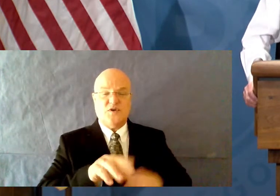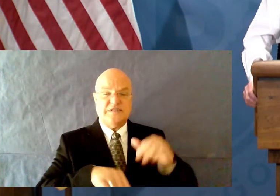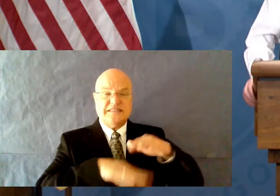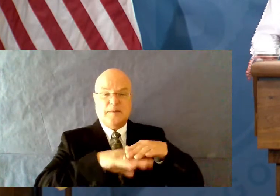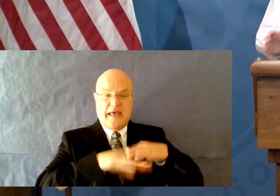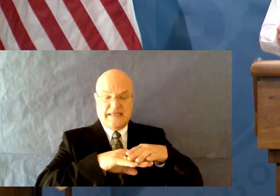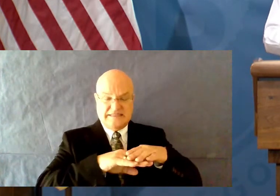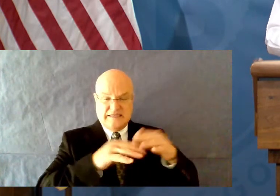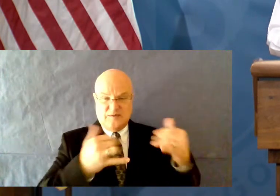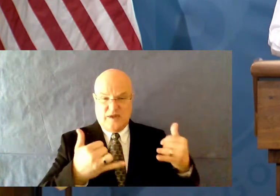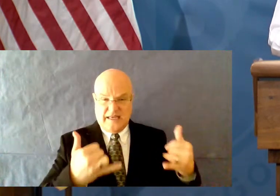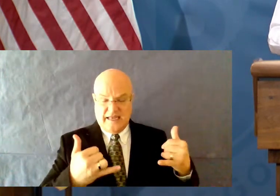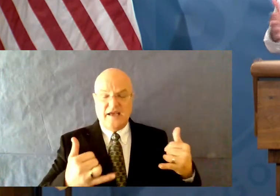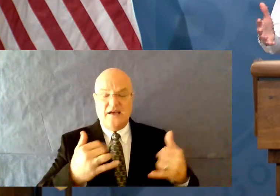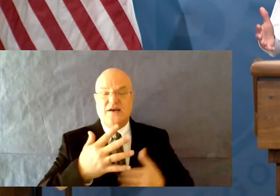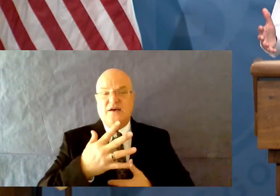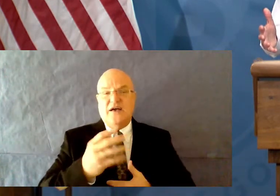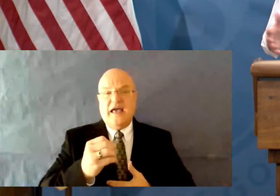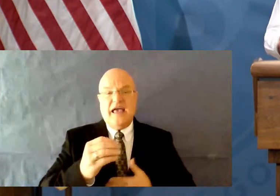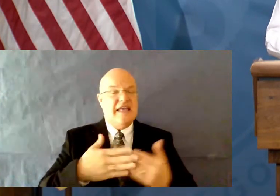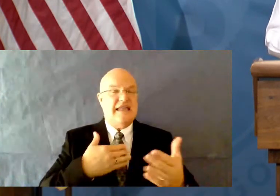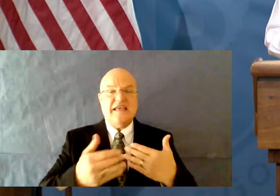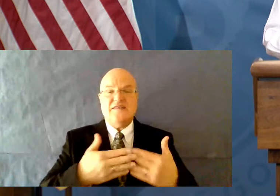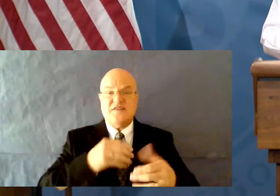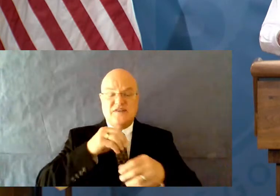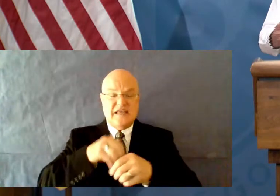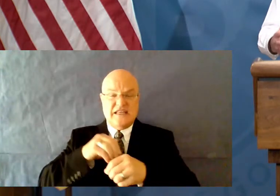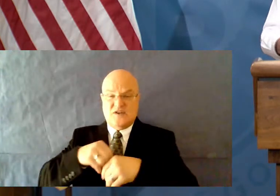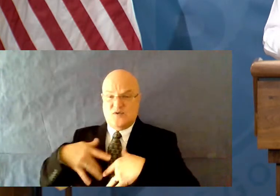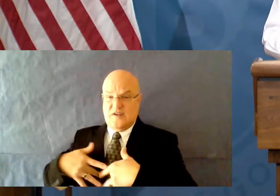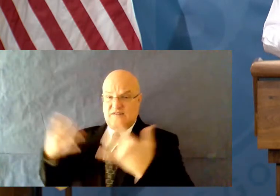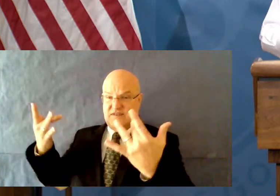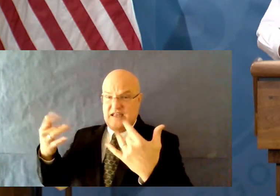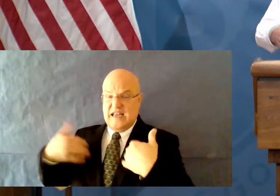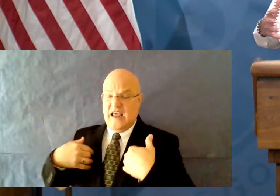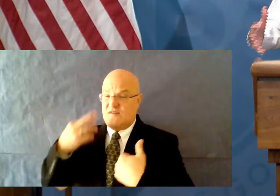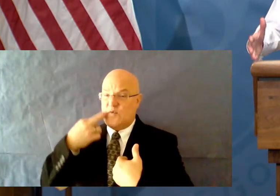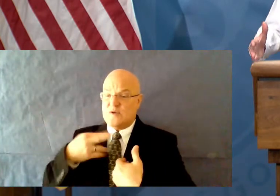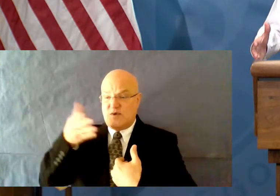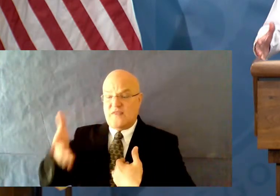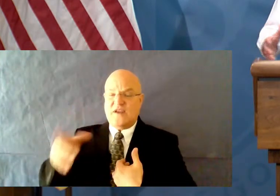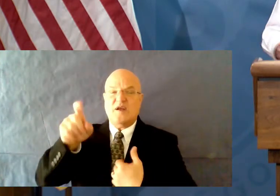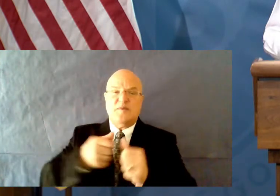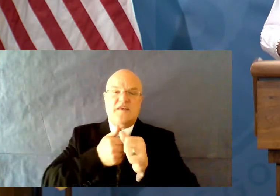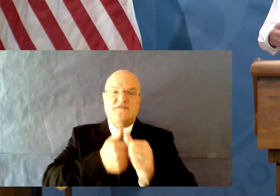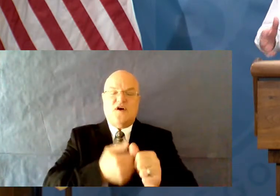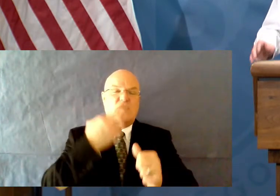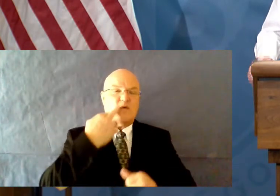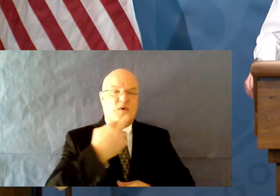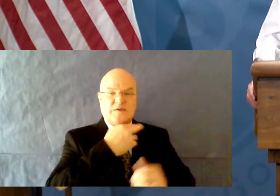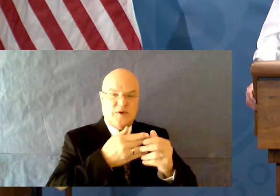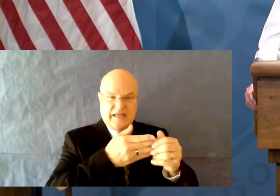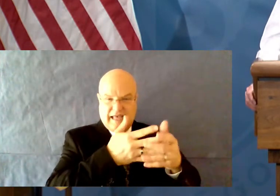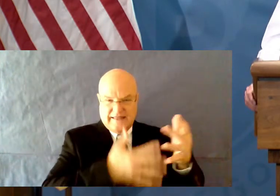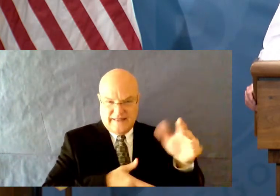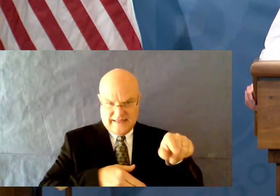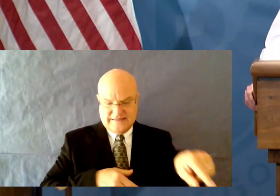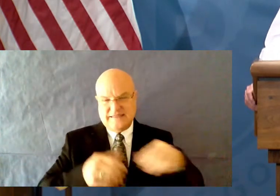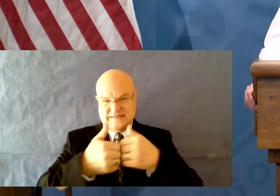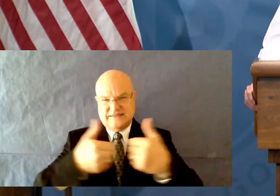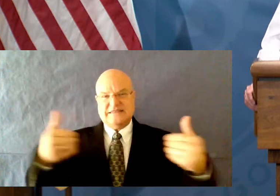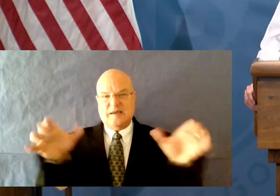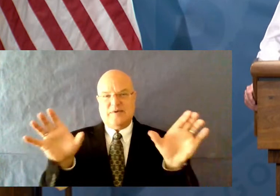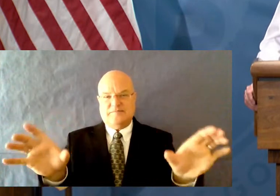and even if you're an indoor venue and you have a restaurant there, you have to follow the restaurant guidelines that are totally separate.